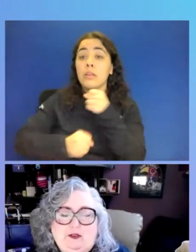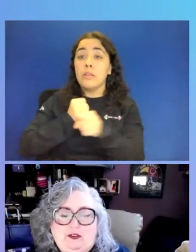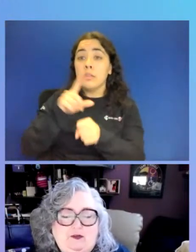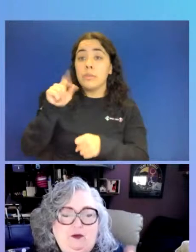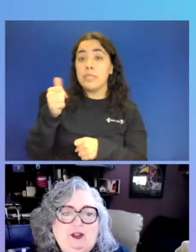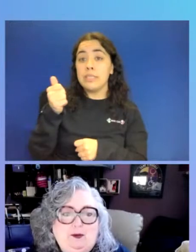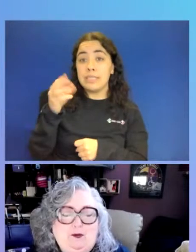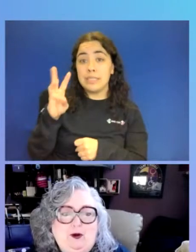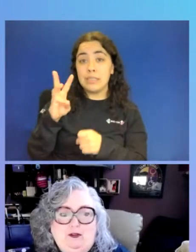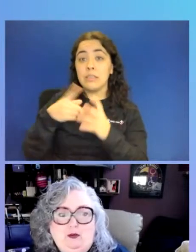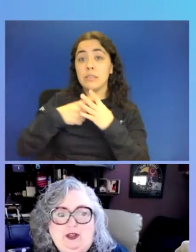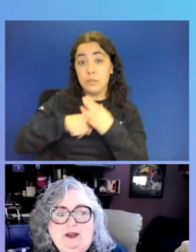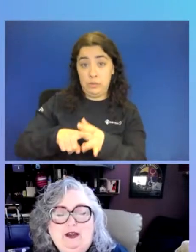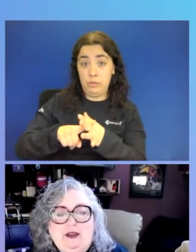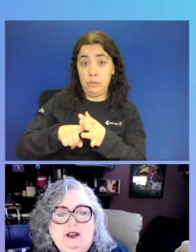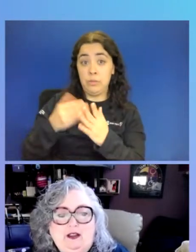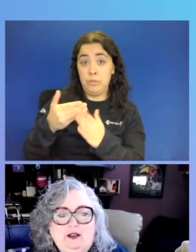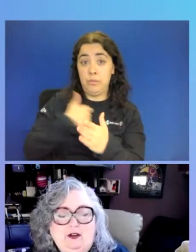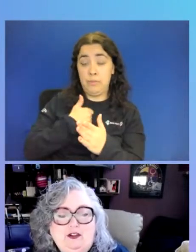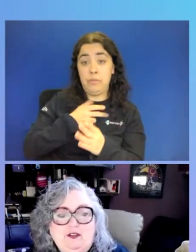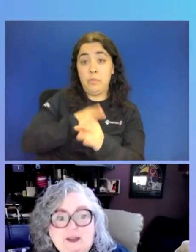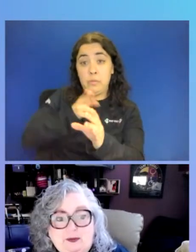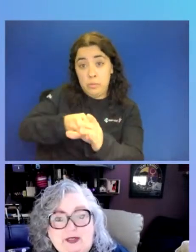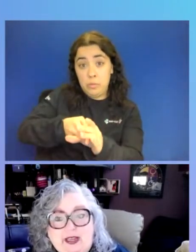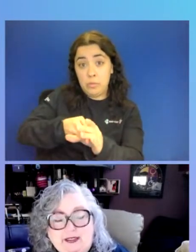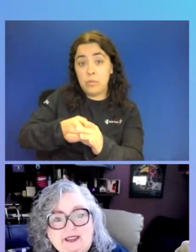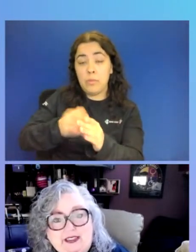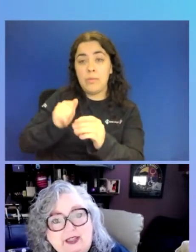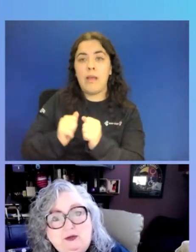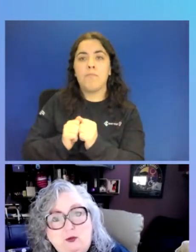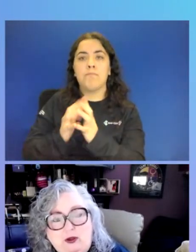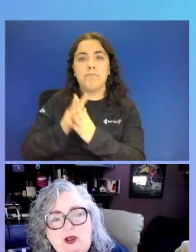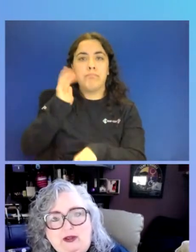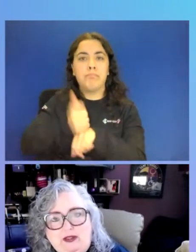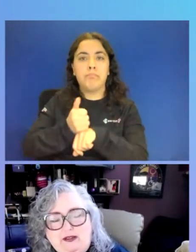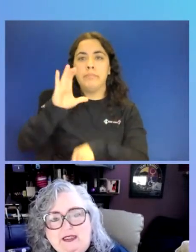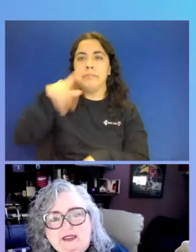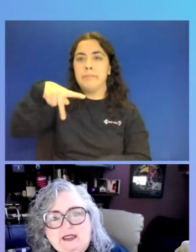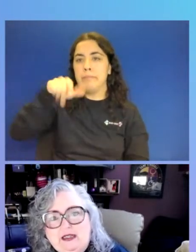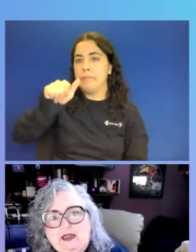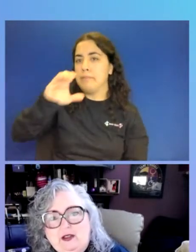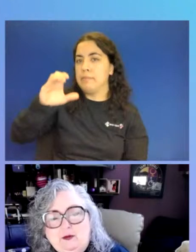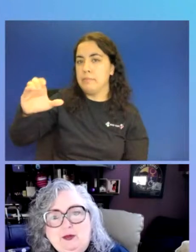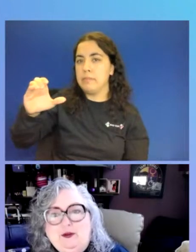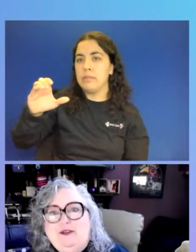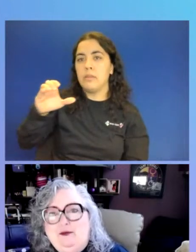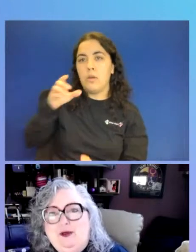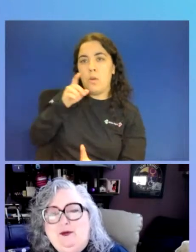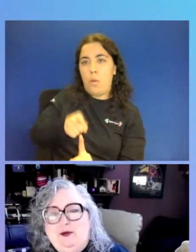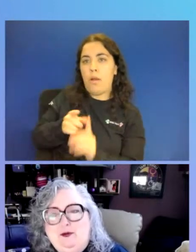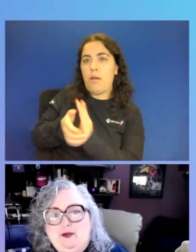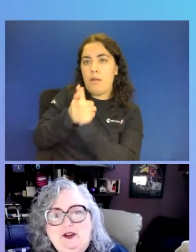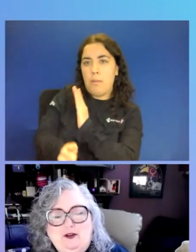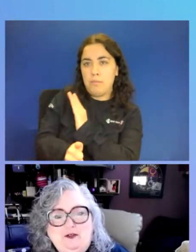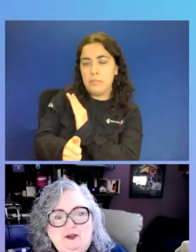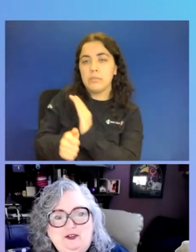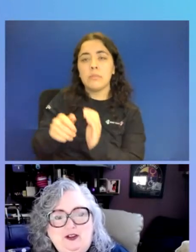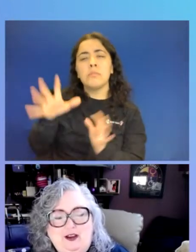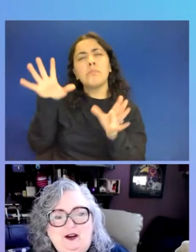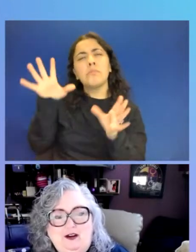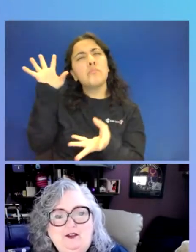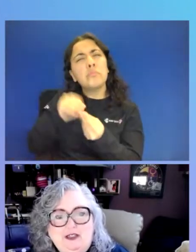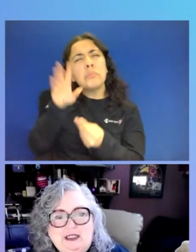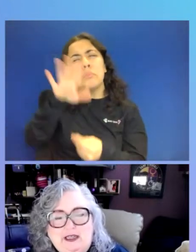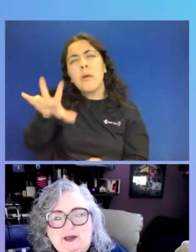2016, which a few months before I joined, the launch of CPACC, those core competencies, there were 35 people who did our